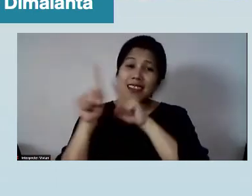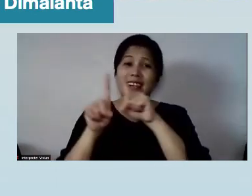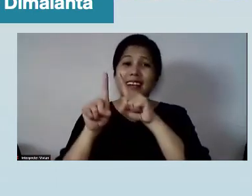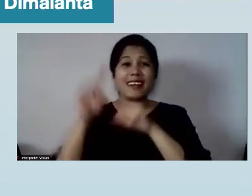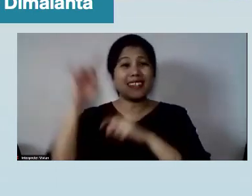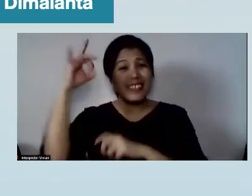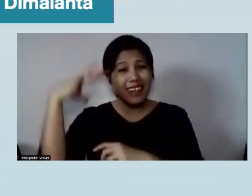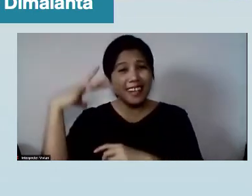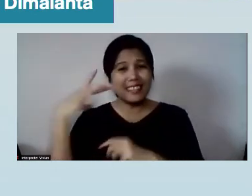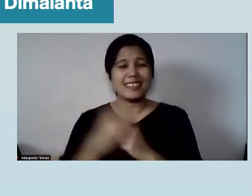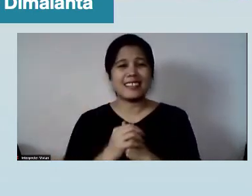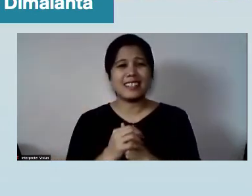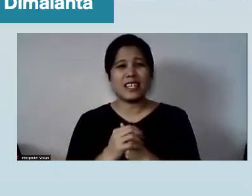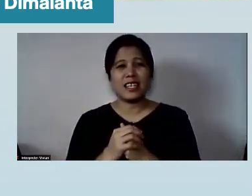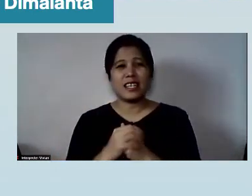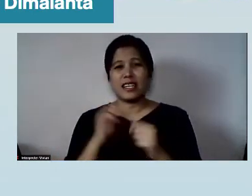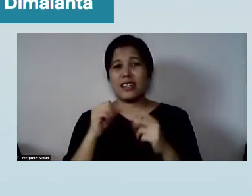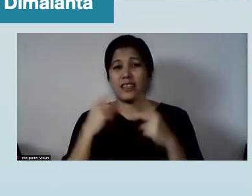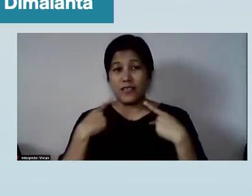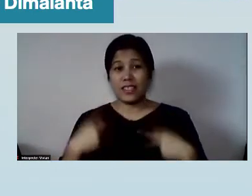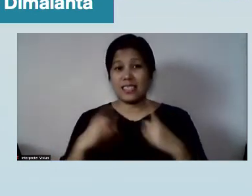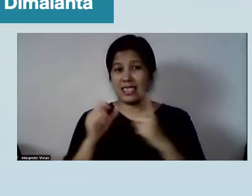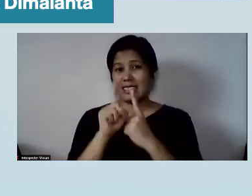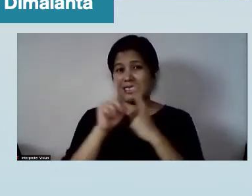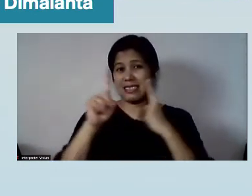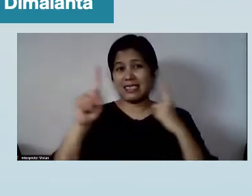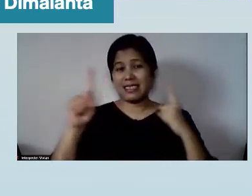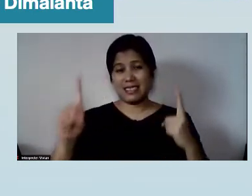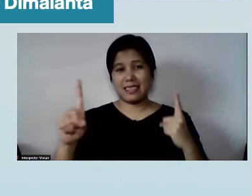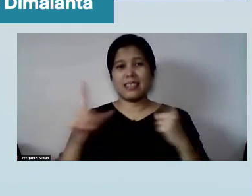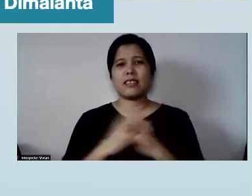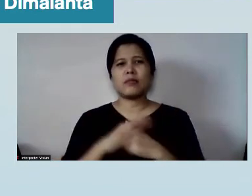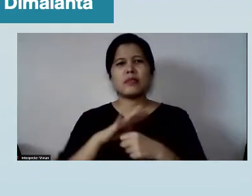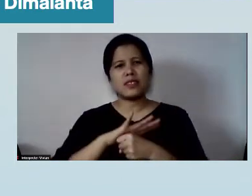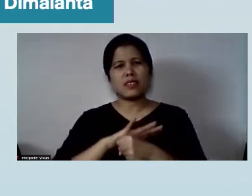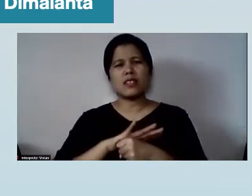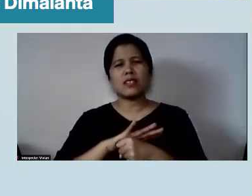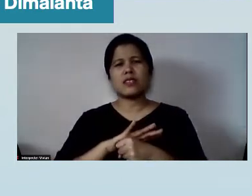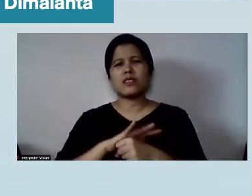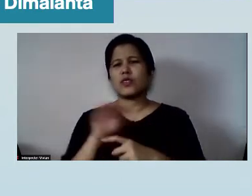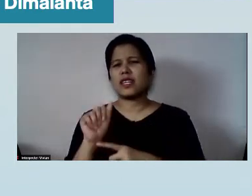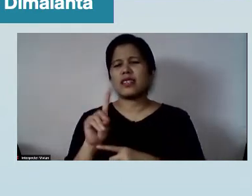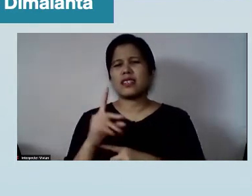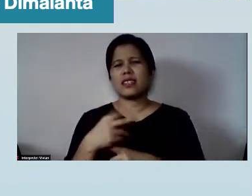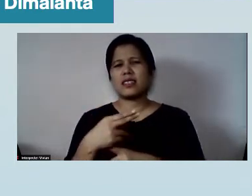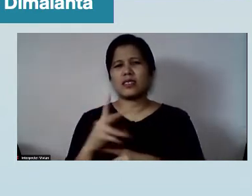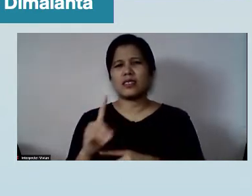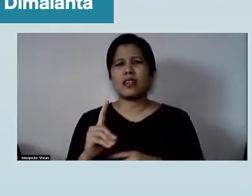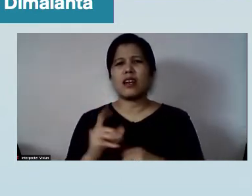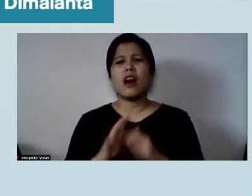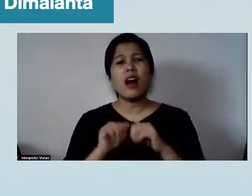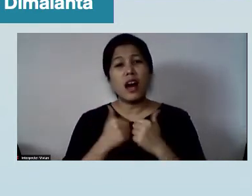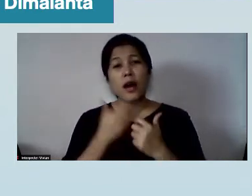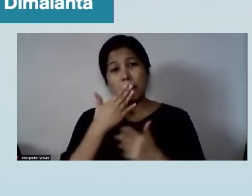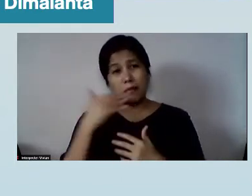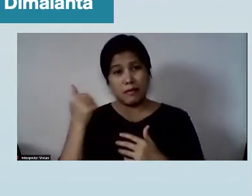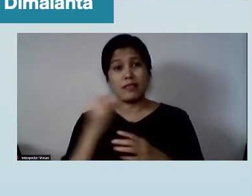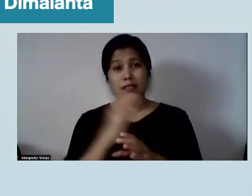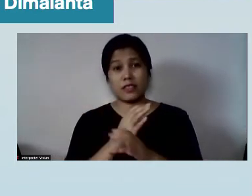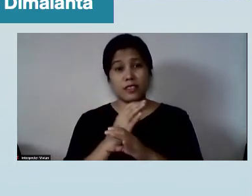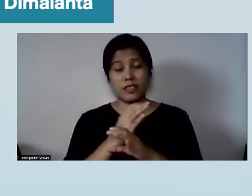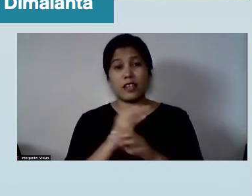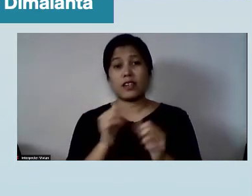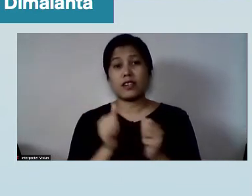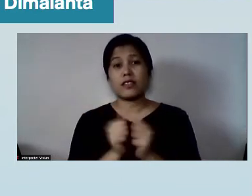us. Physical distancing measures may cause distress to individuals with ADHD and pose questions for clinicians how best to deliver care within the